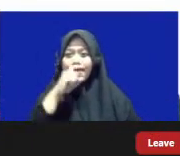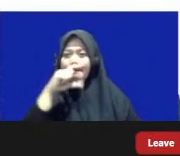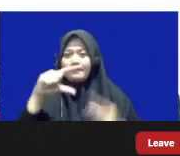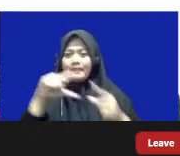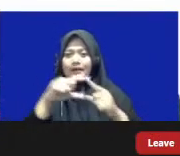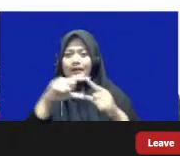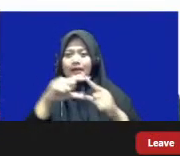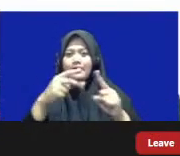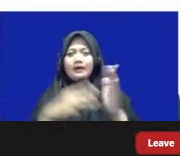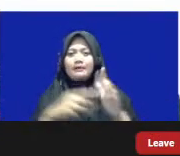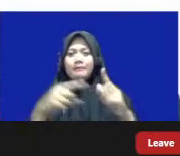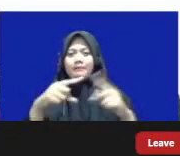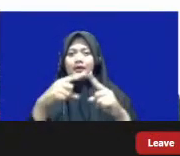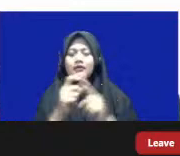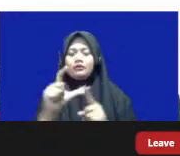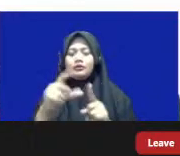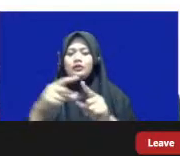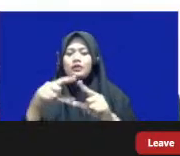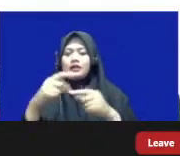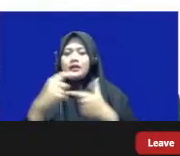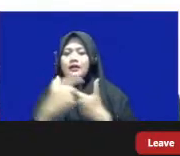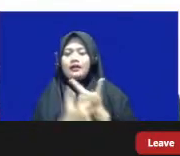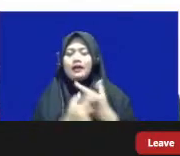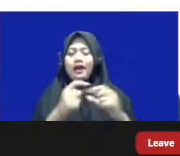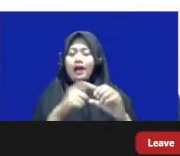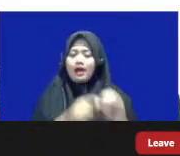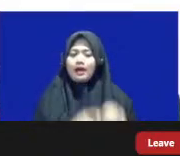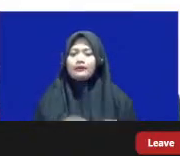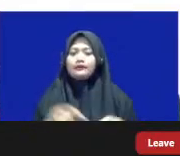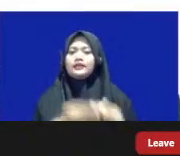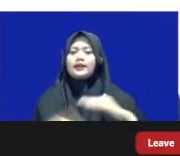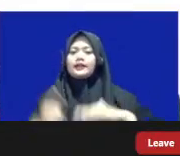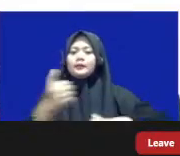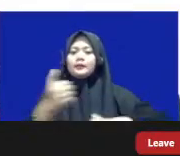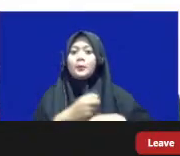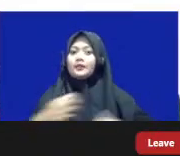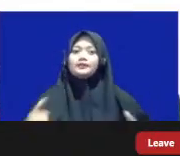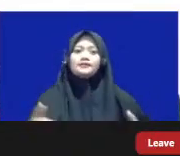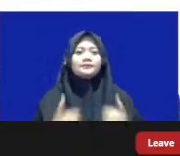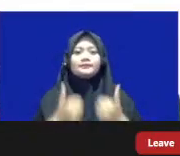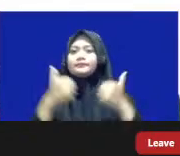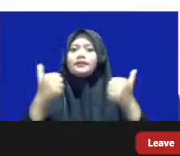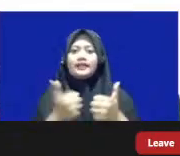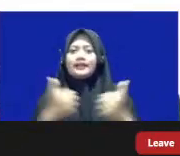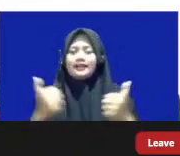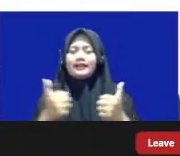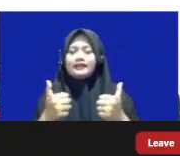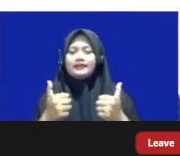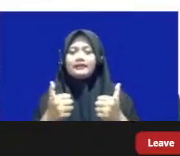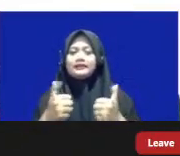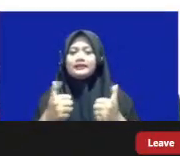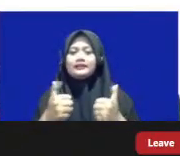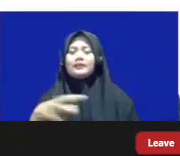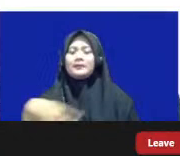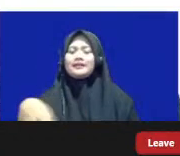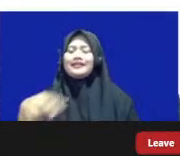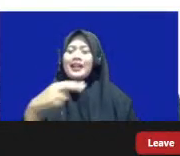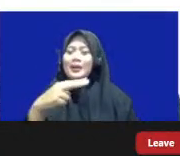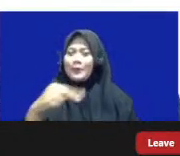Preparedness Program from the Ministry of Disaster Management and Relief, Government of Indonesia. Krista Reder,